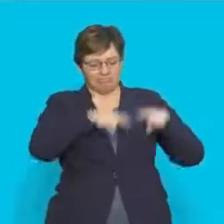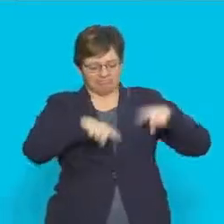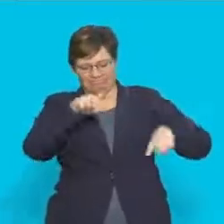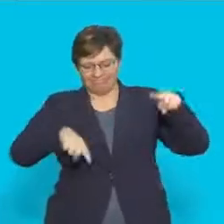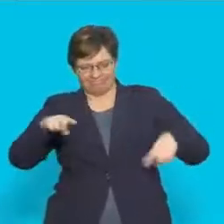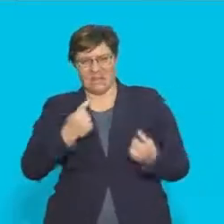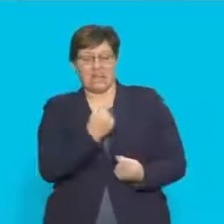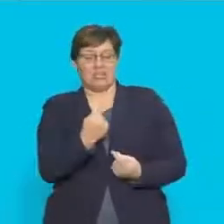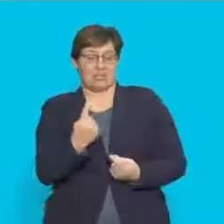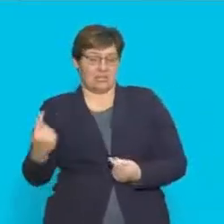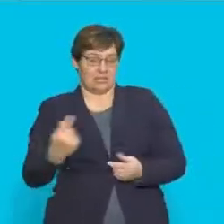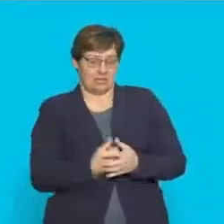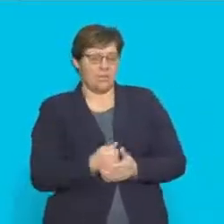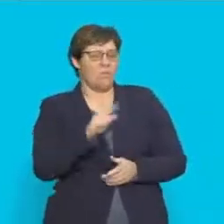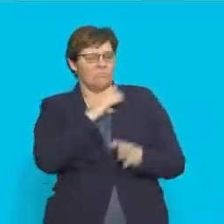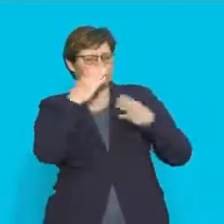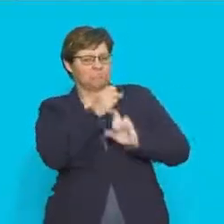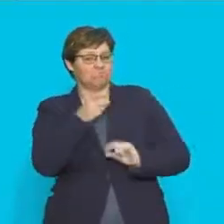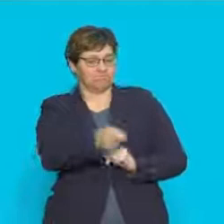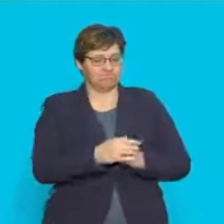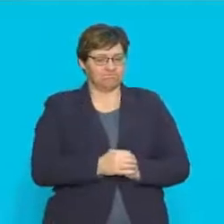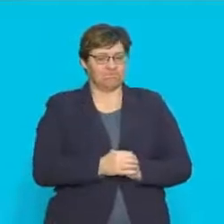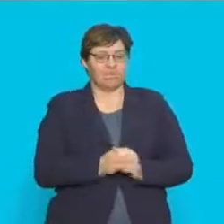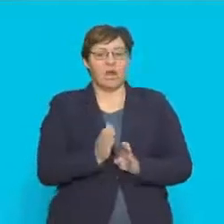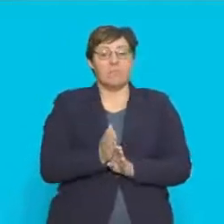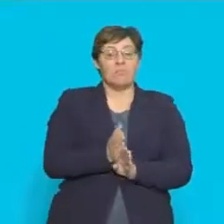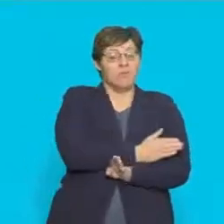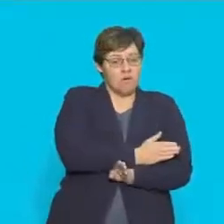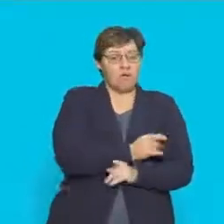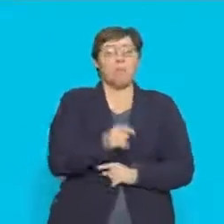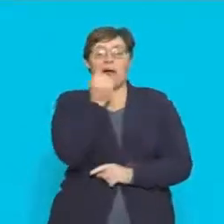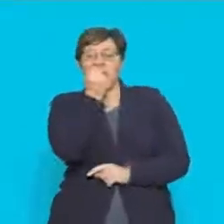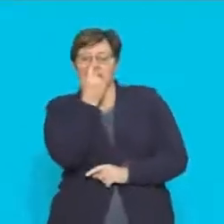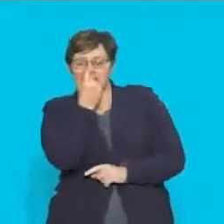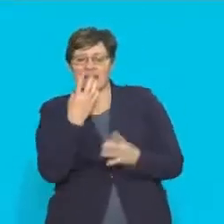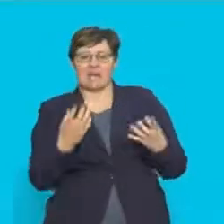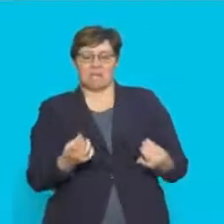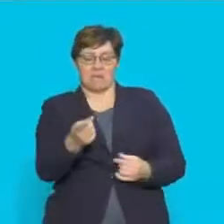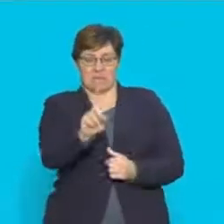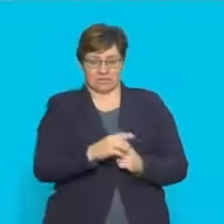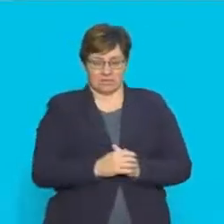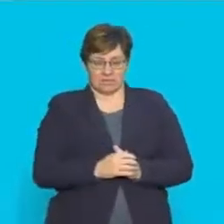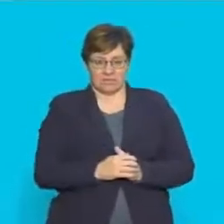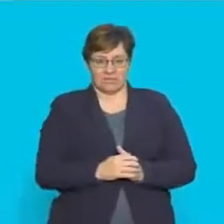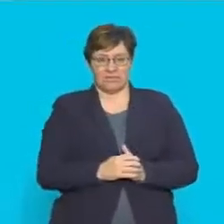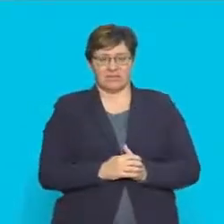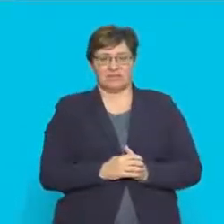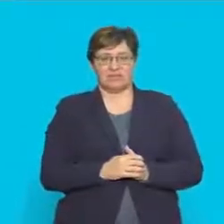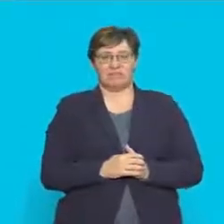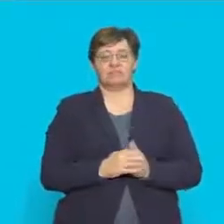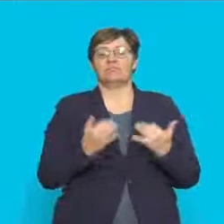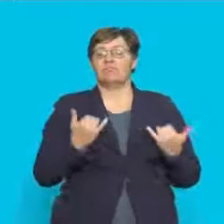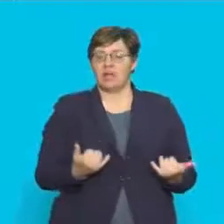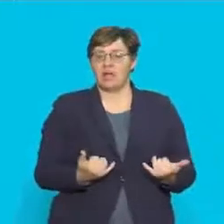that's what we are trying to talk about. But before that, we need to understand what a number is, and then we're going to talk